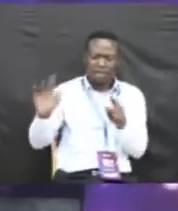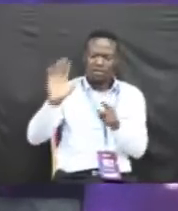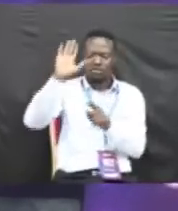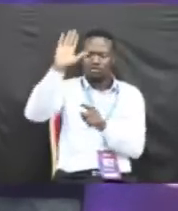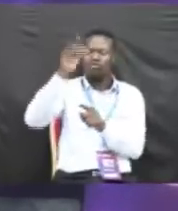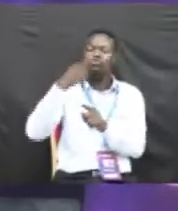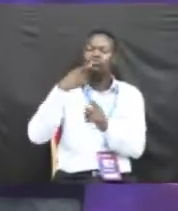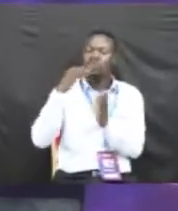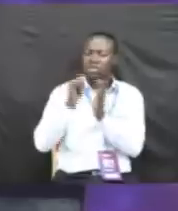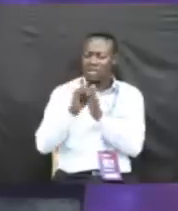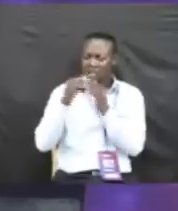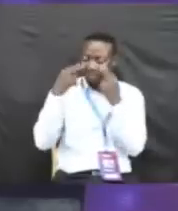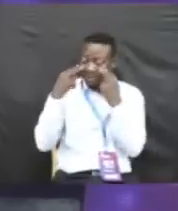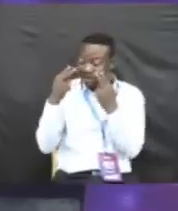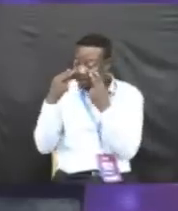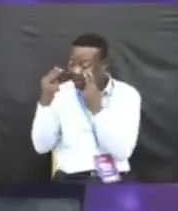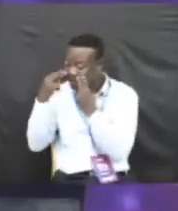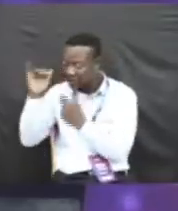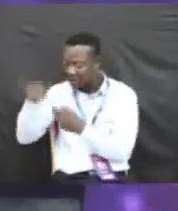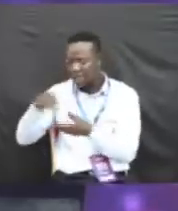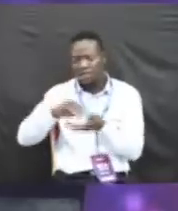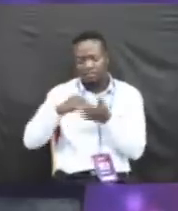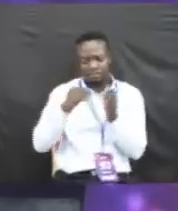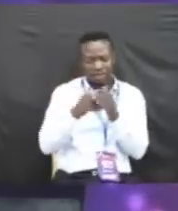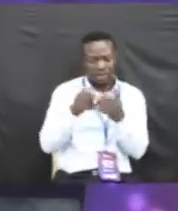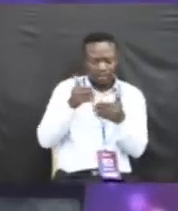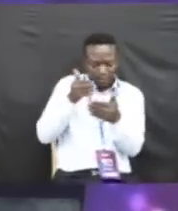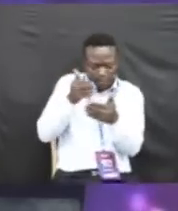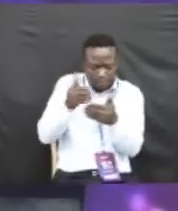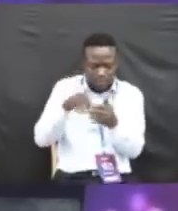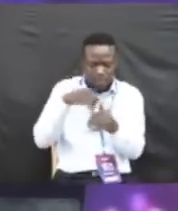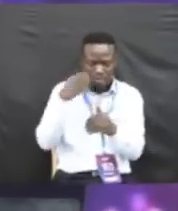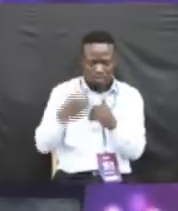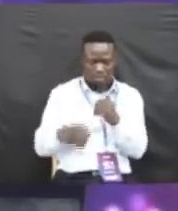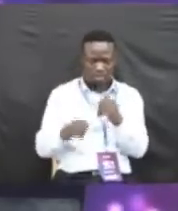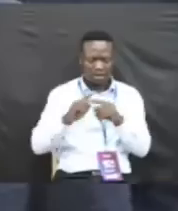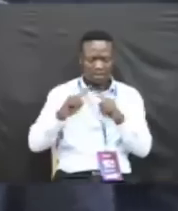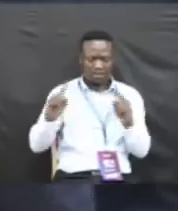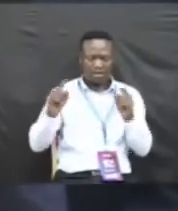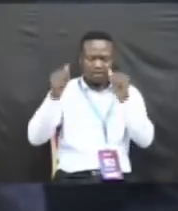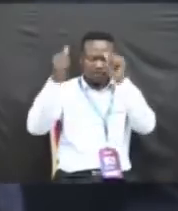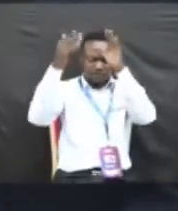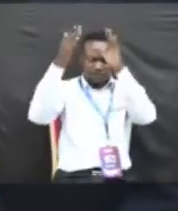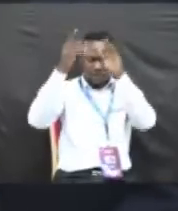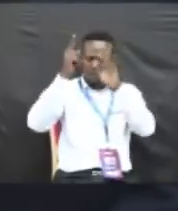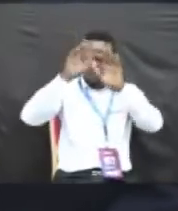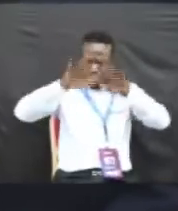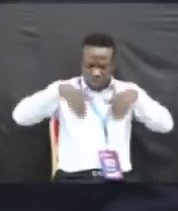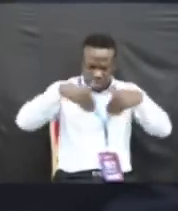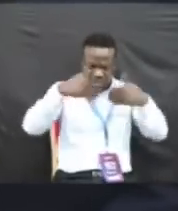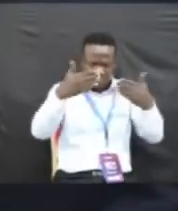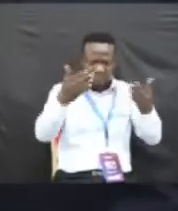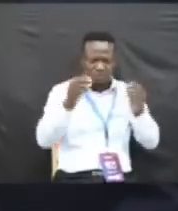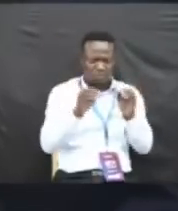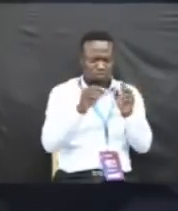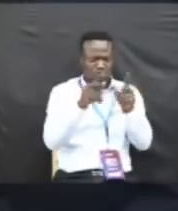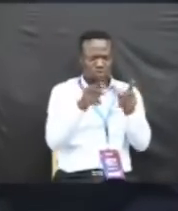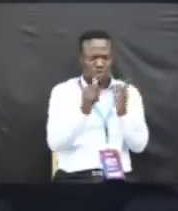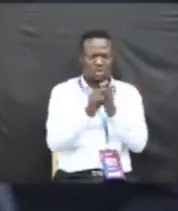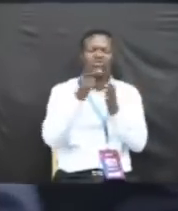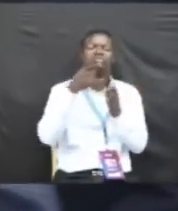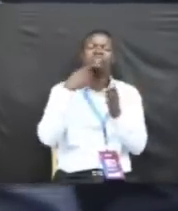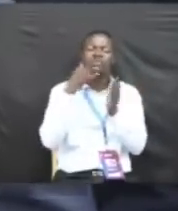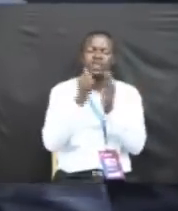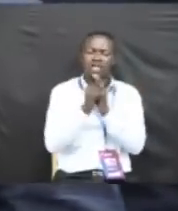end. But still, oh God, our father, you have given us a window and you have said that if